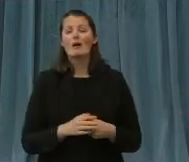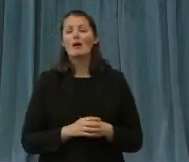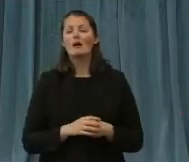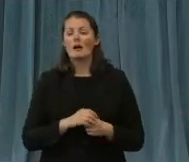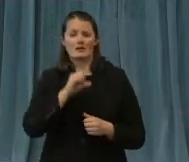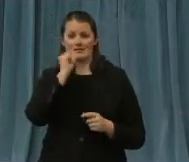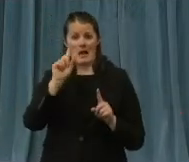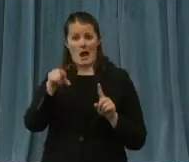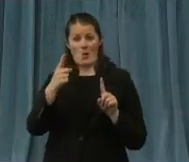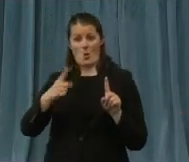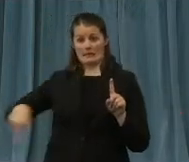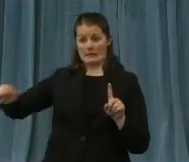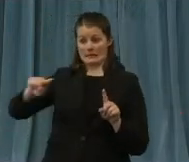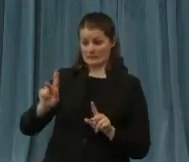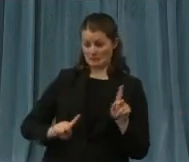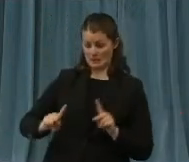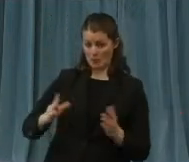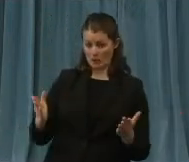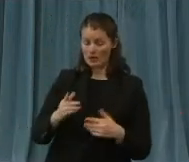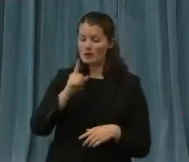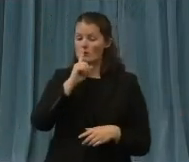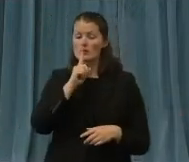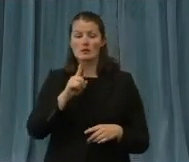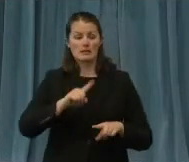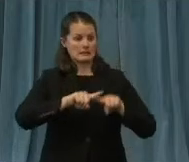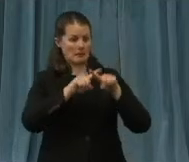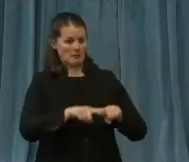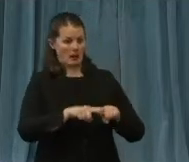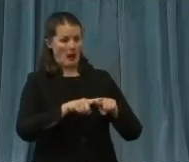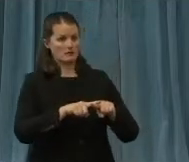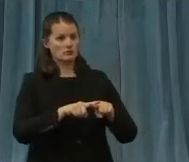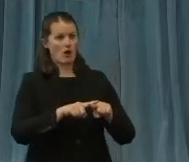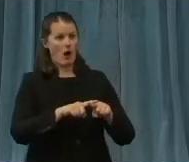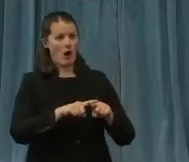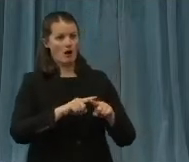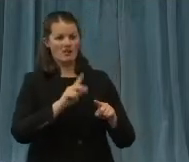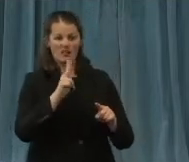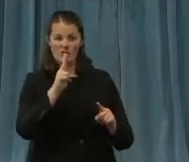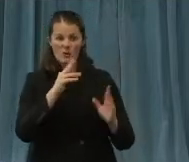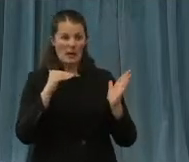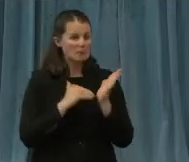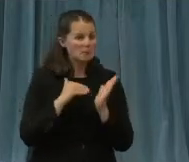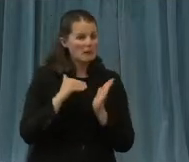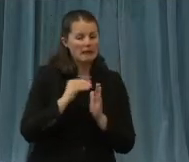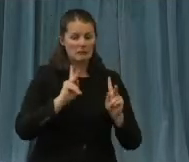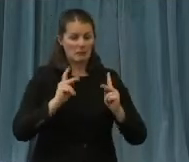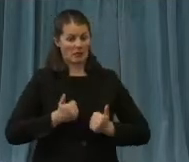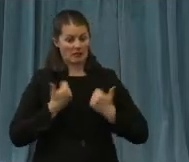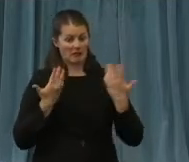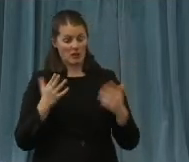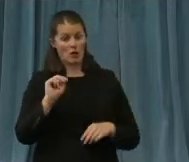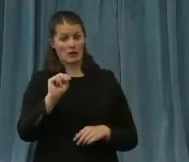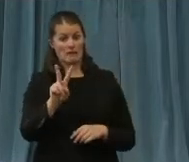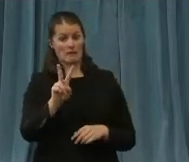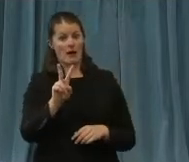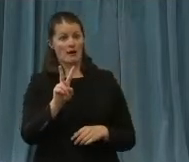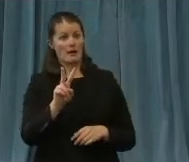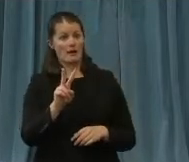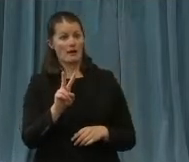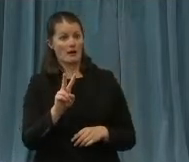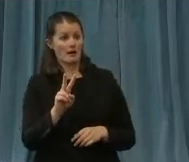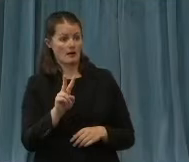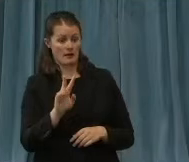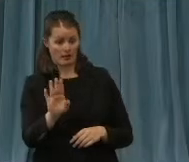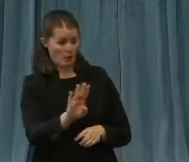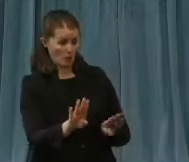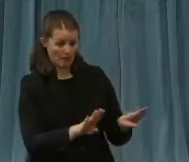room here with me is going to be the 3 million plus people that are sitting outside of these walls that are Nevadans that have to